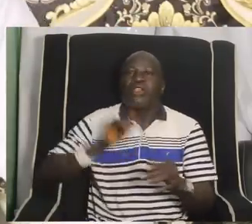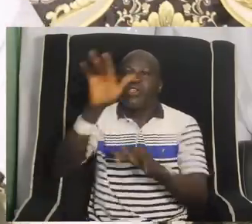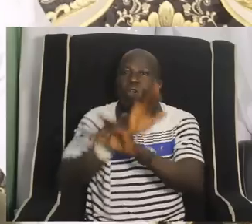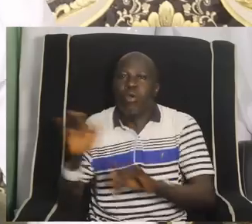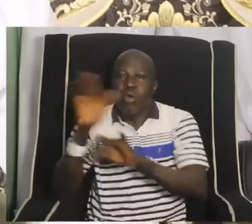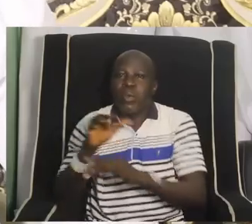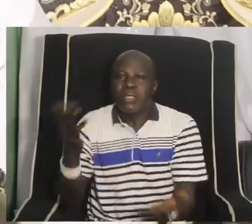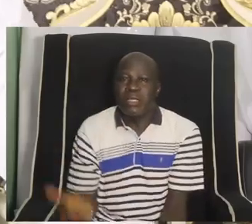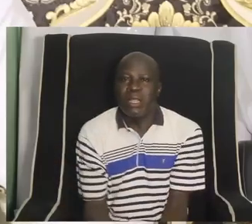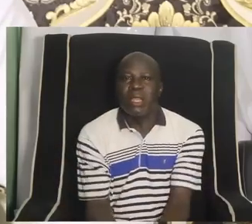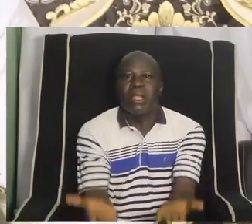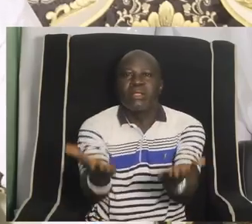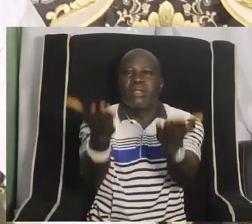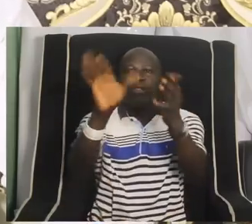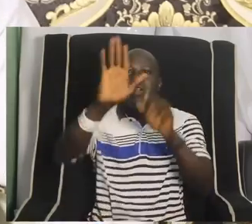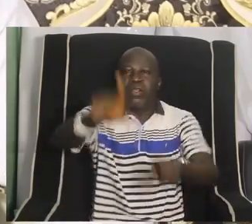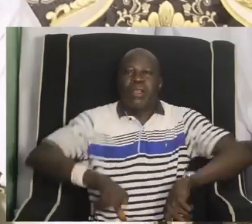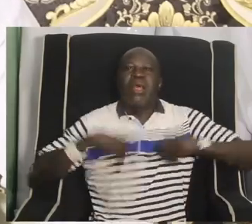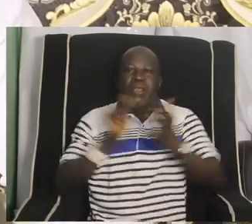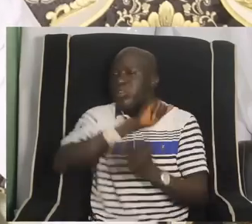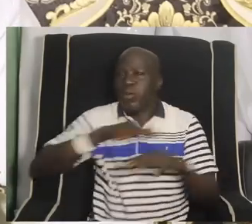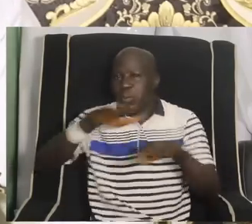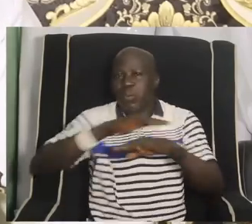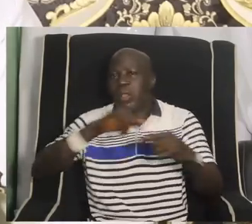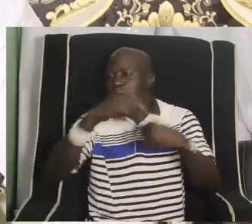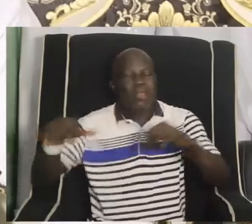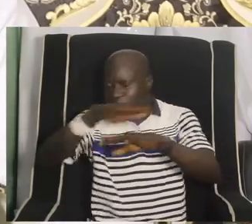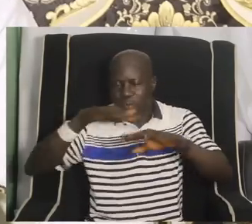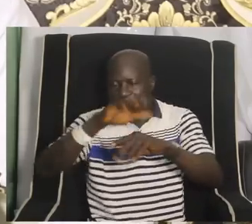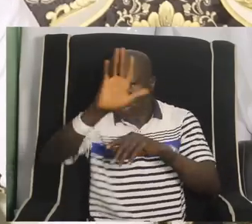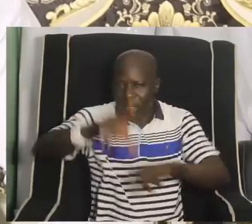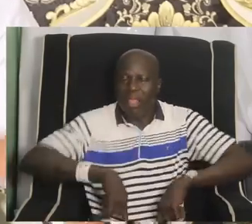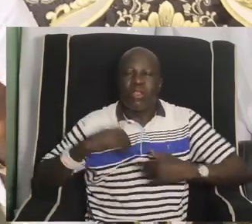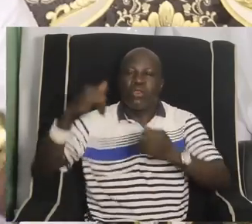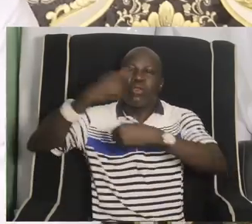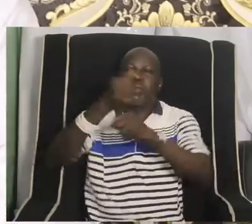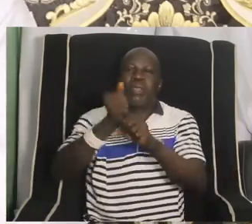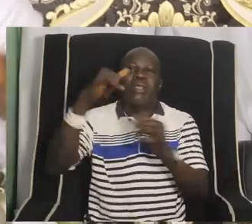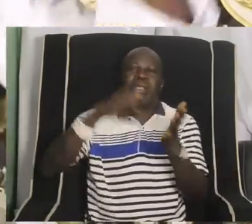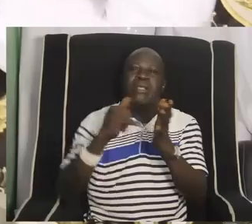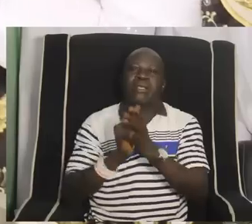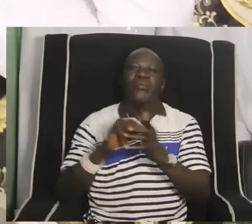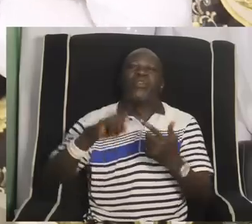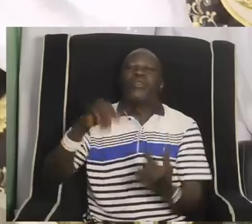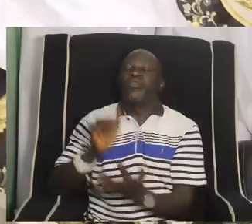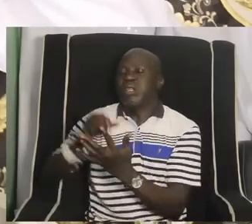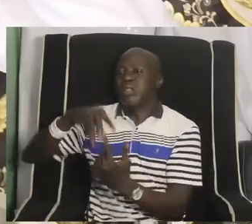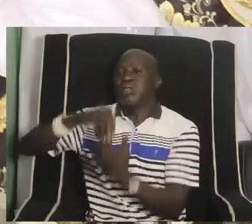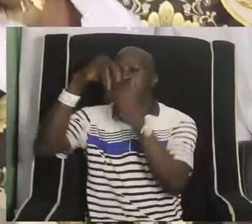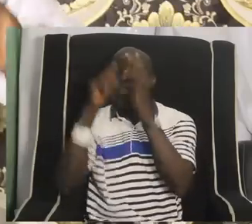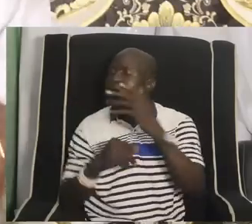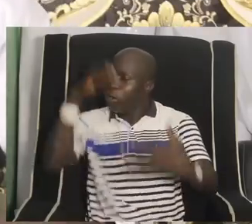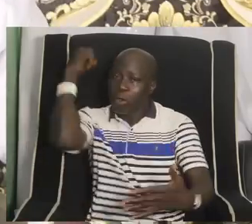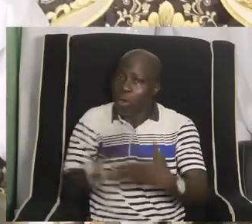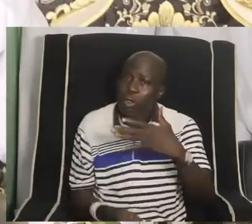Lord. Jesus will raise you up. Jesus will overcome you. Triumph always. To today, whatever